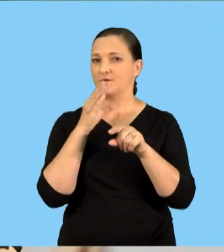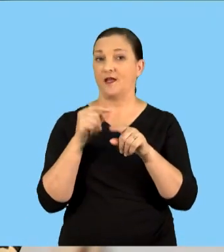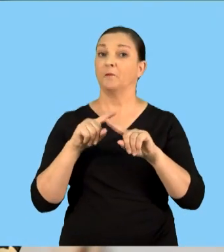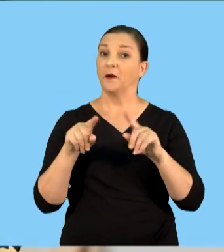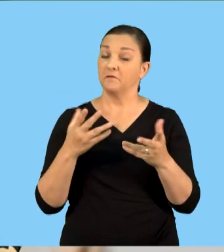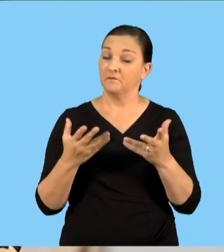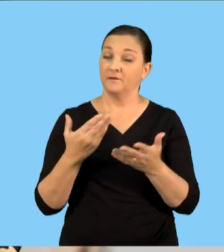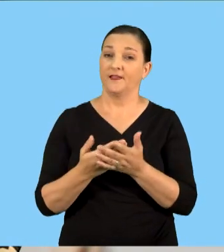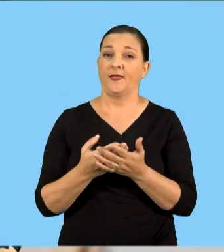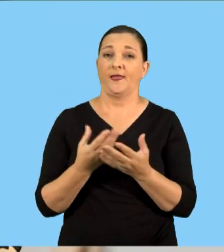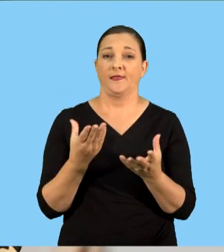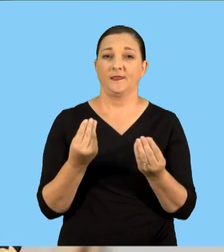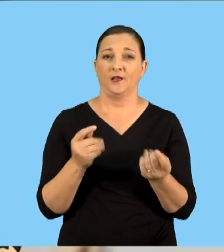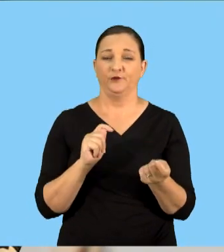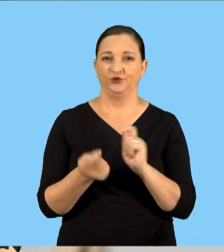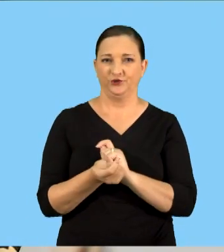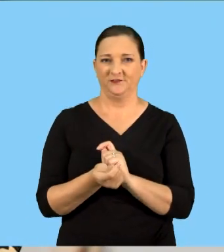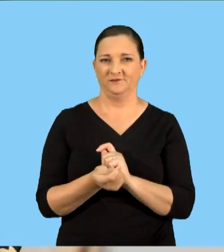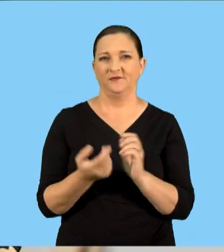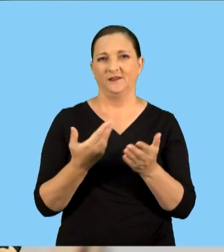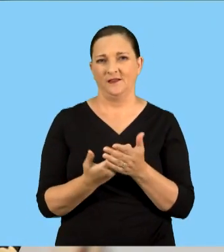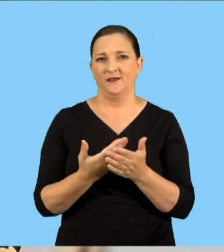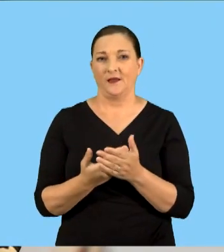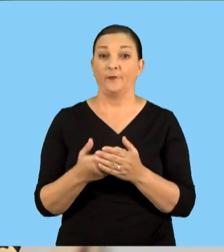that might change the value of